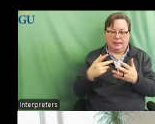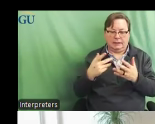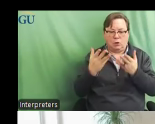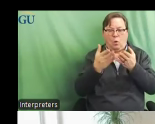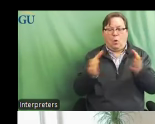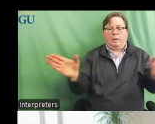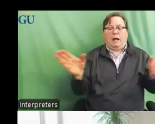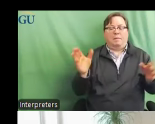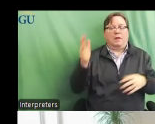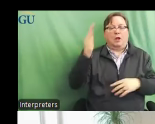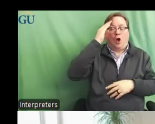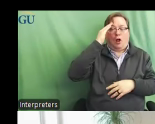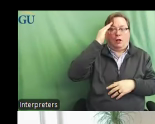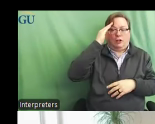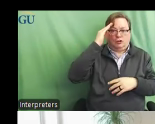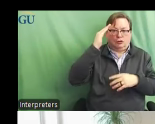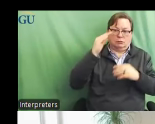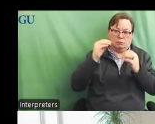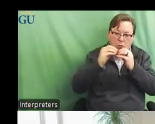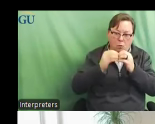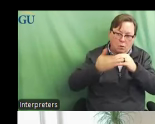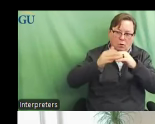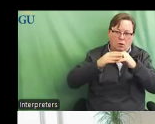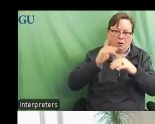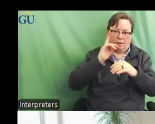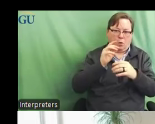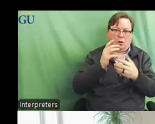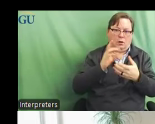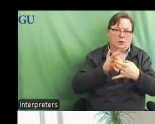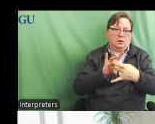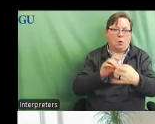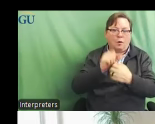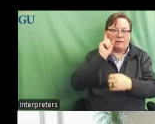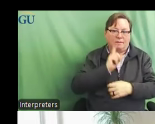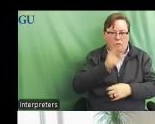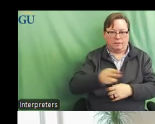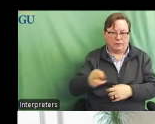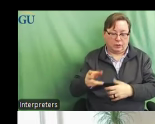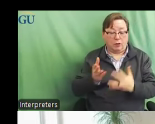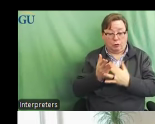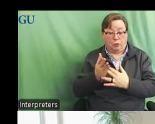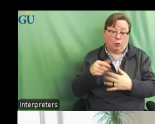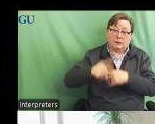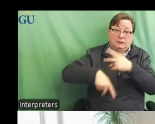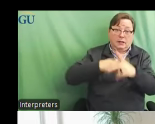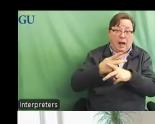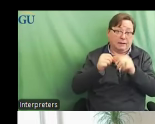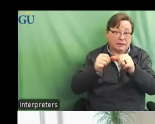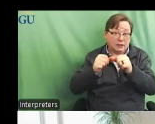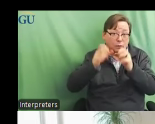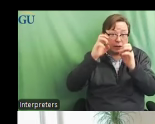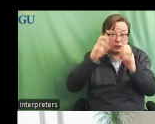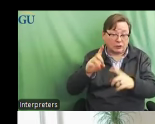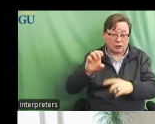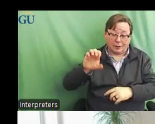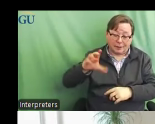that providers have working with deaf and hard of hearing. Again, through continuing education opportunities like the ECHO series, it